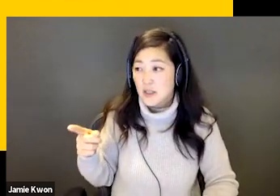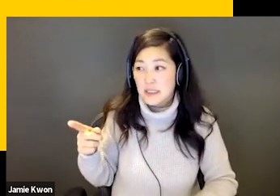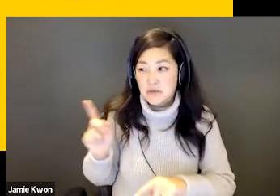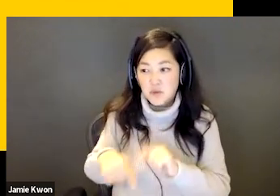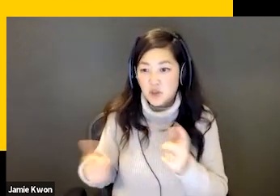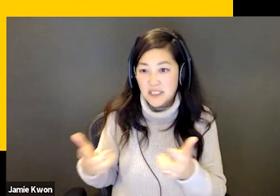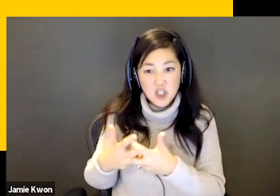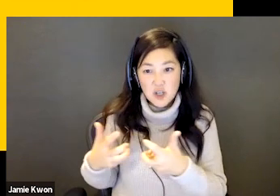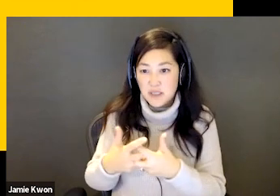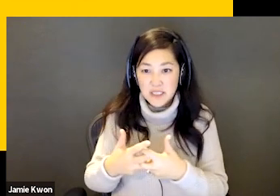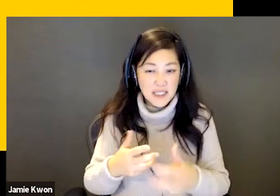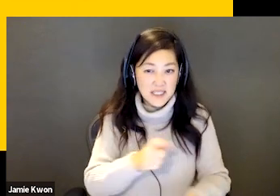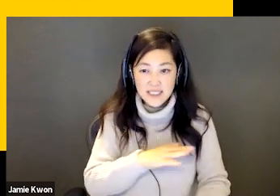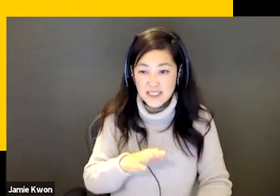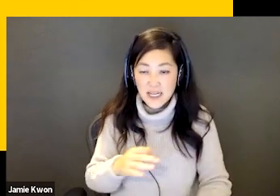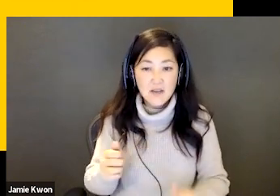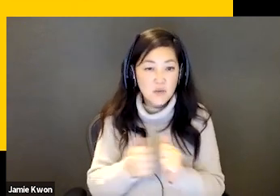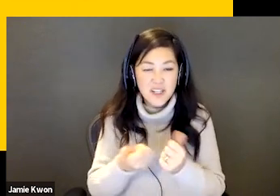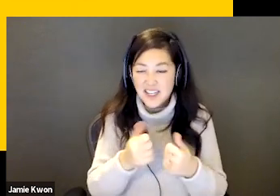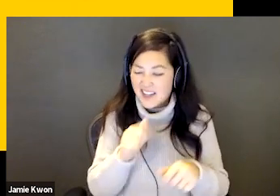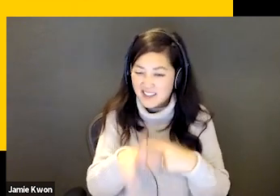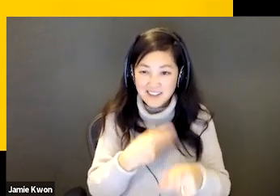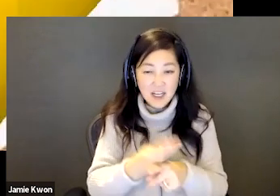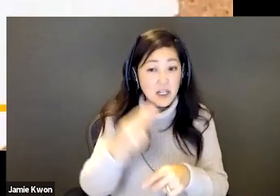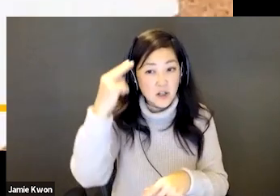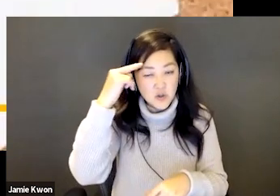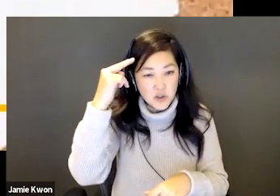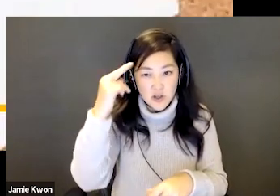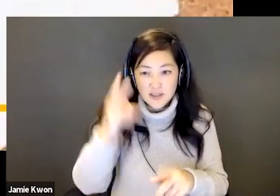accommodate an employee with neurocognitive differences.